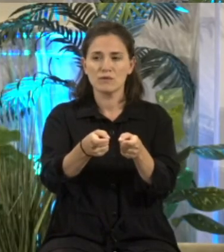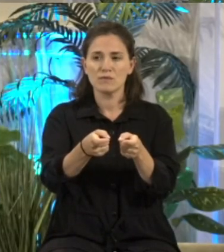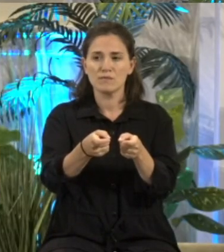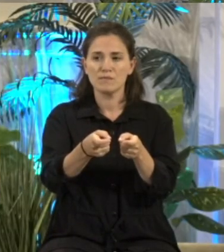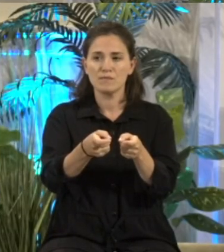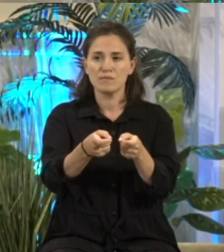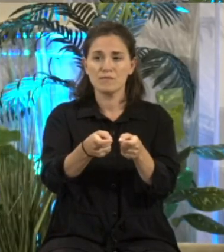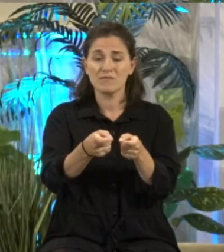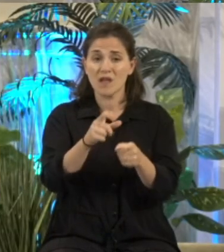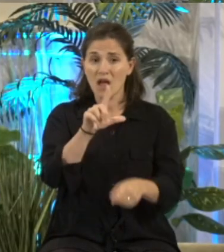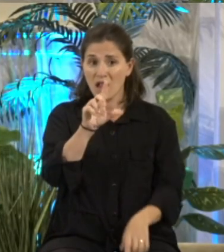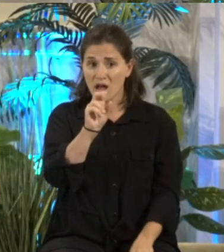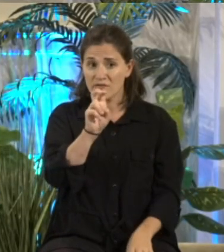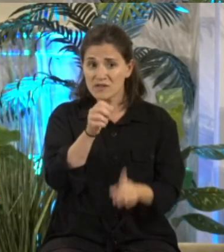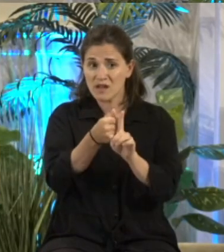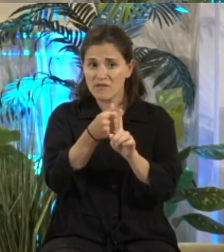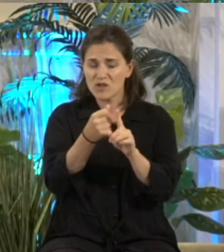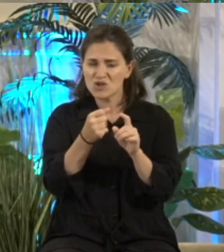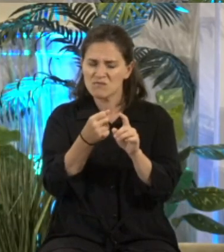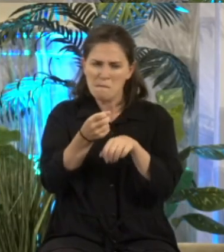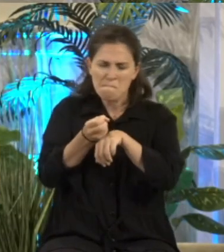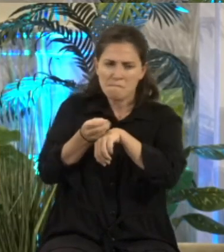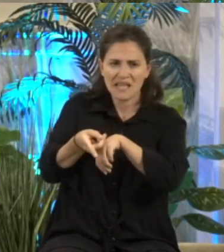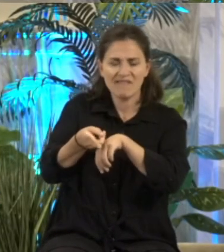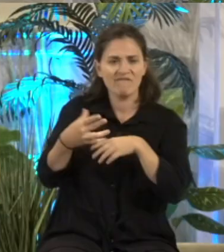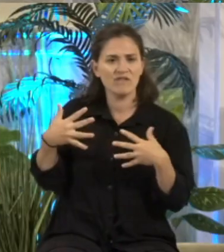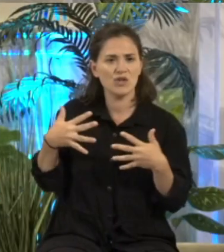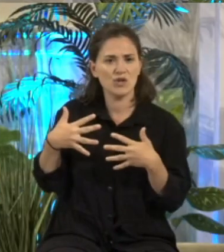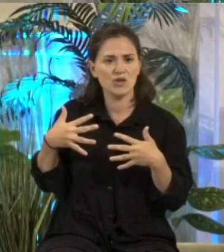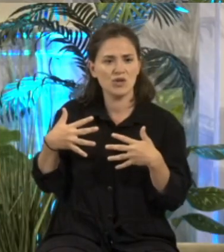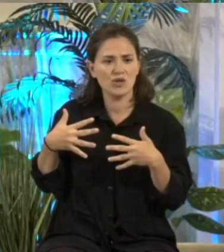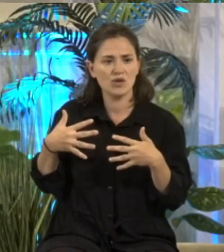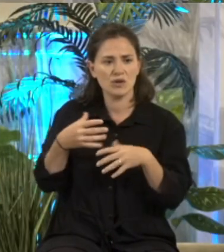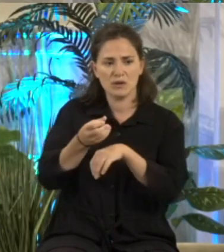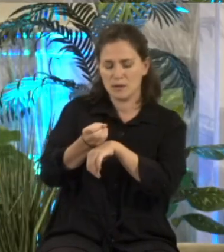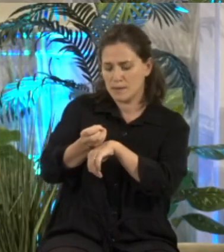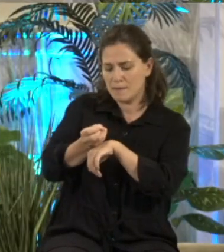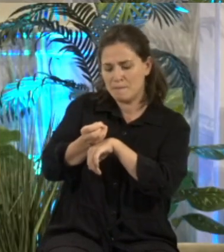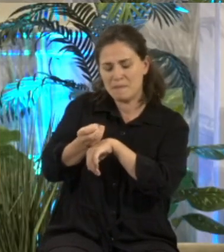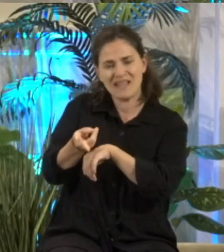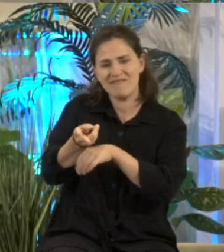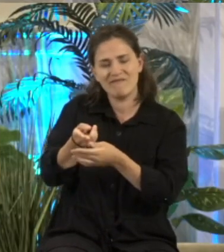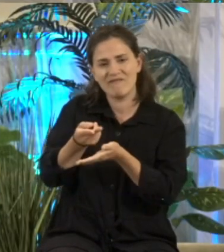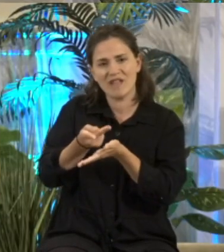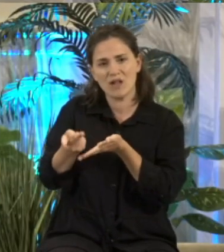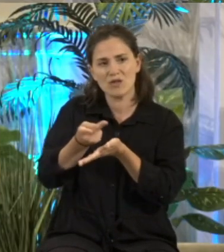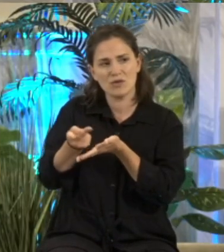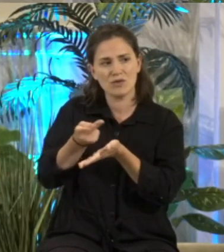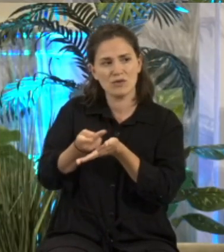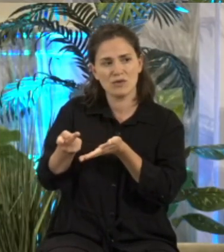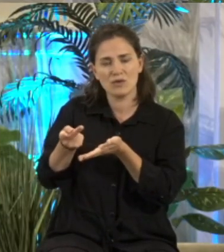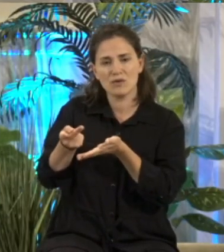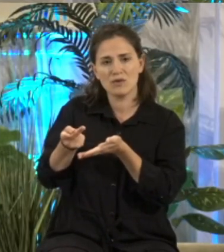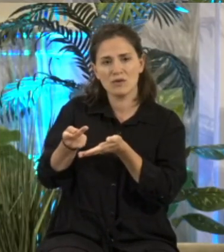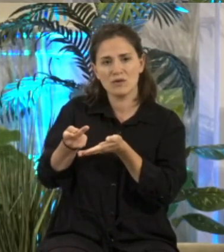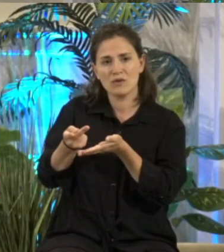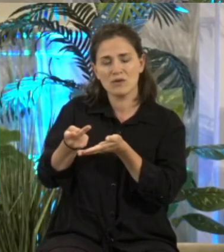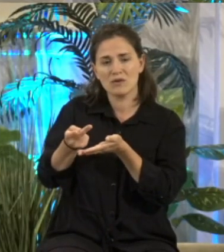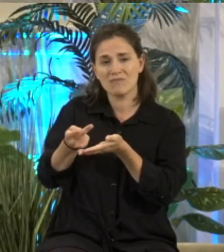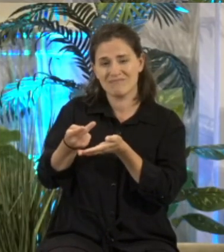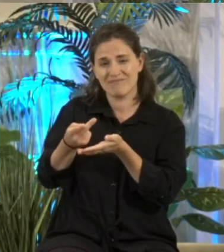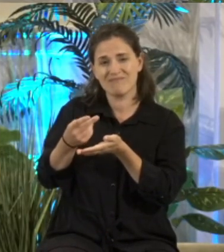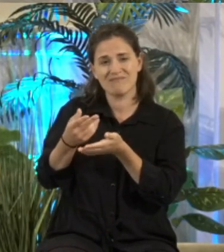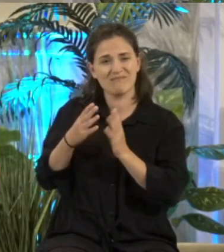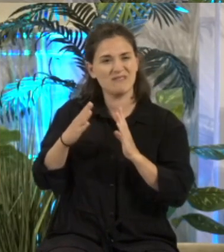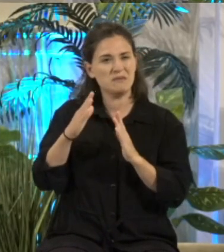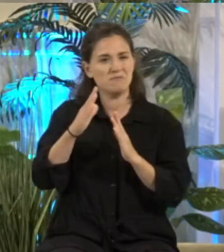It's stronger than fear. It's more enduring than failure. It's more healing than